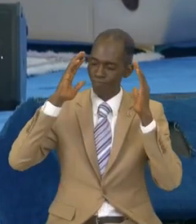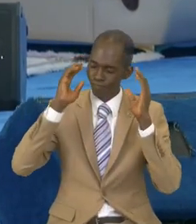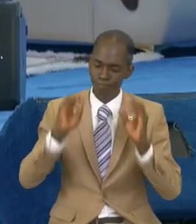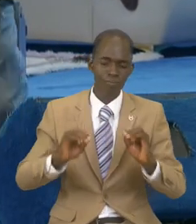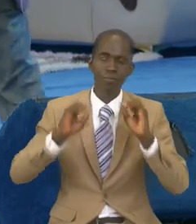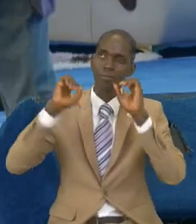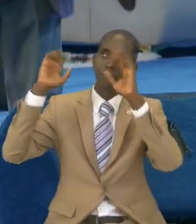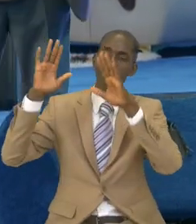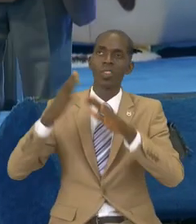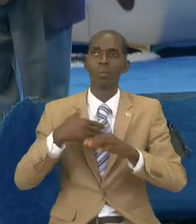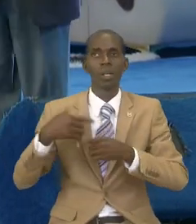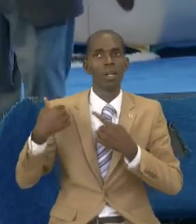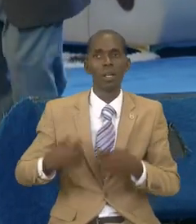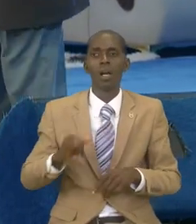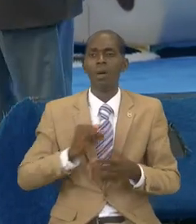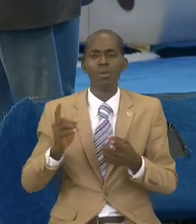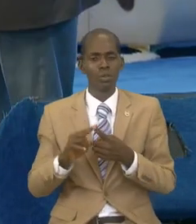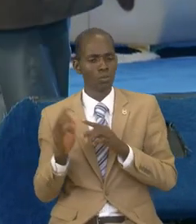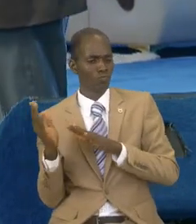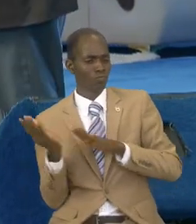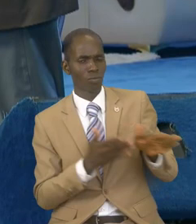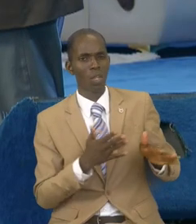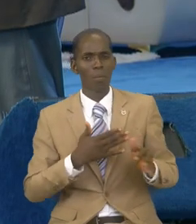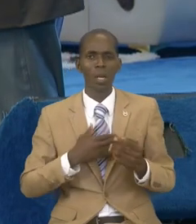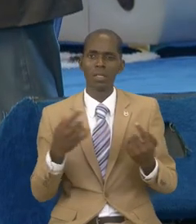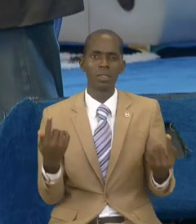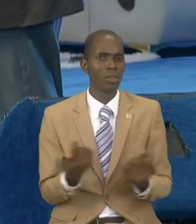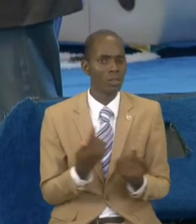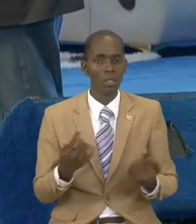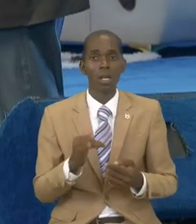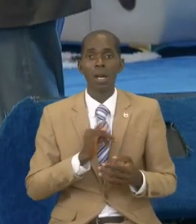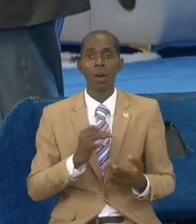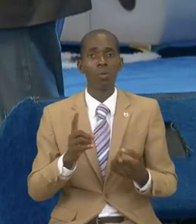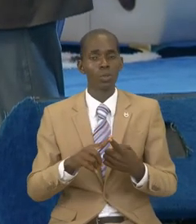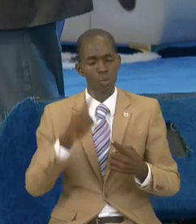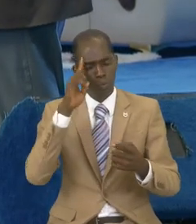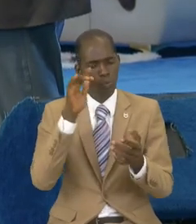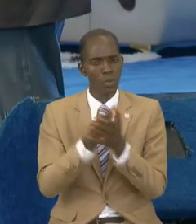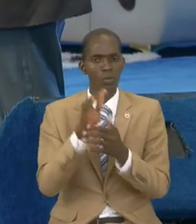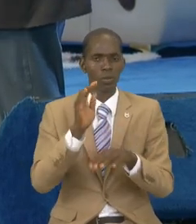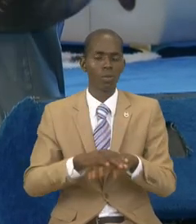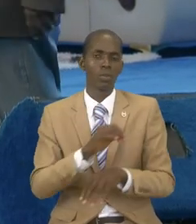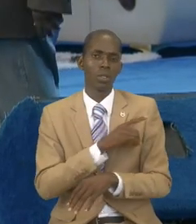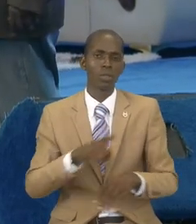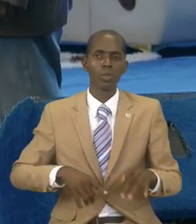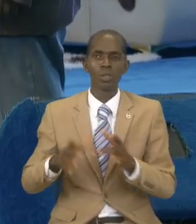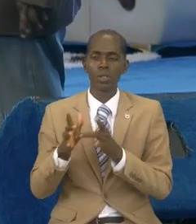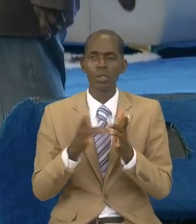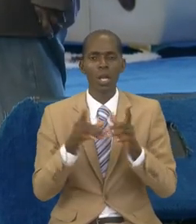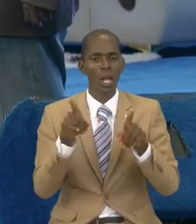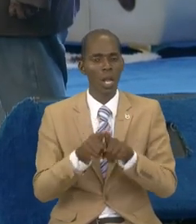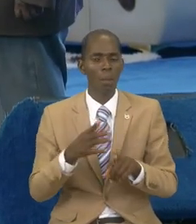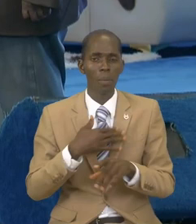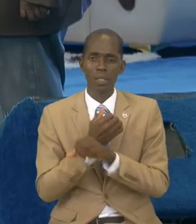Lord. I want to forsake my sin, and I want to believe on the Lord Jesus Christ as my Savior. Where